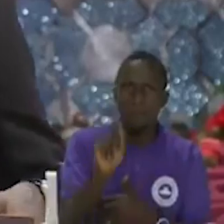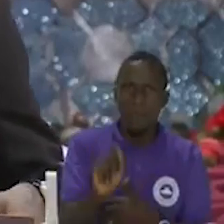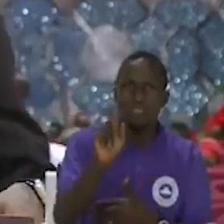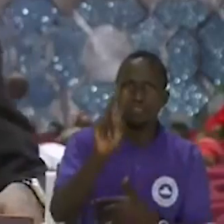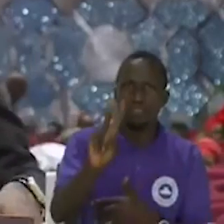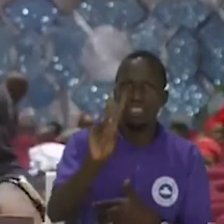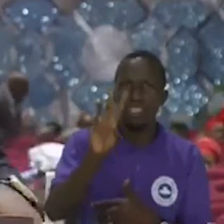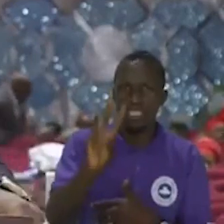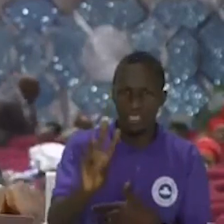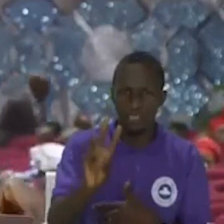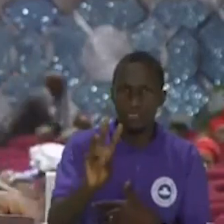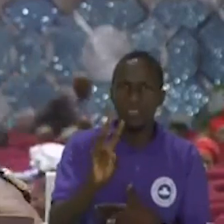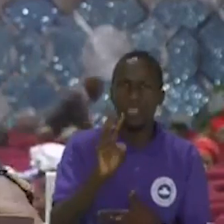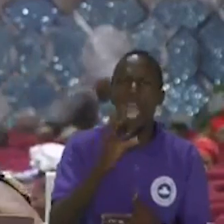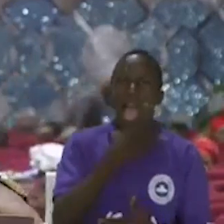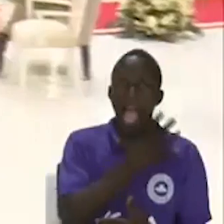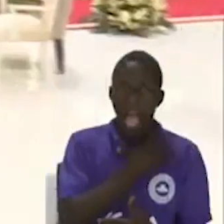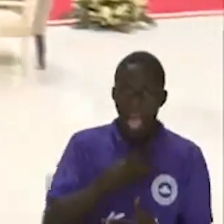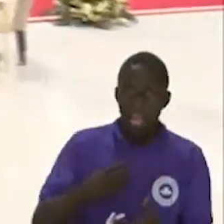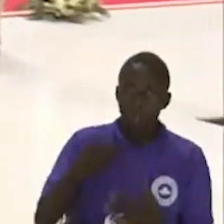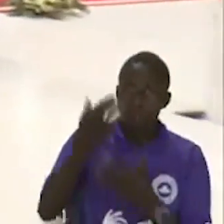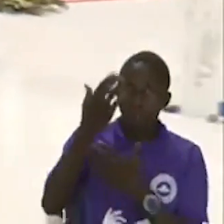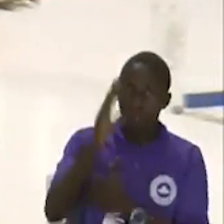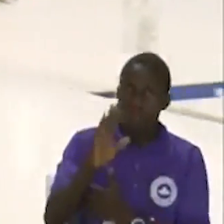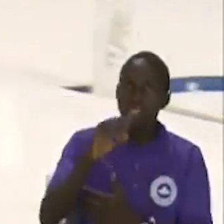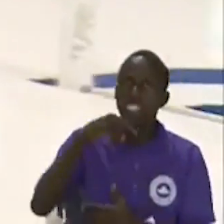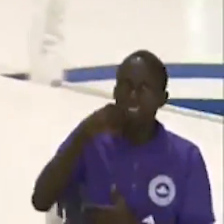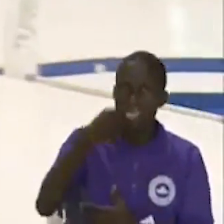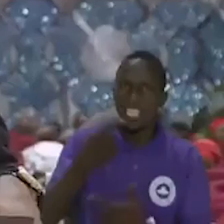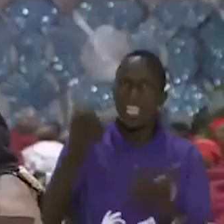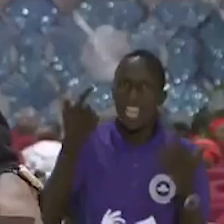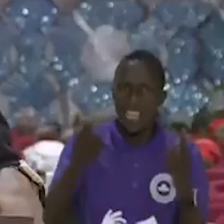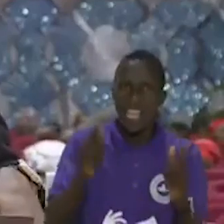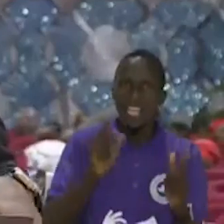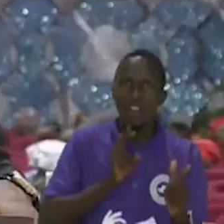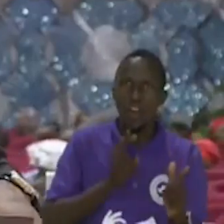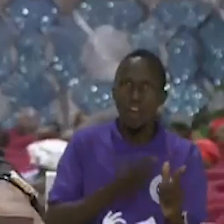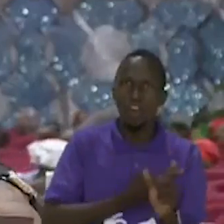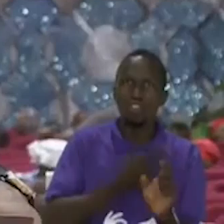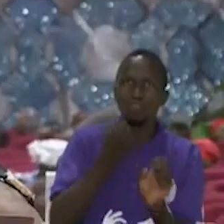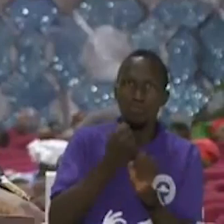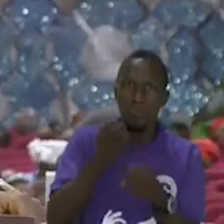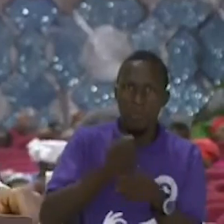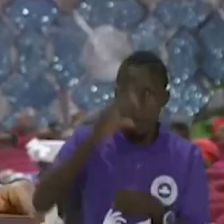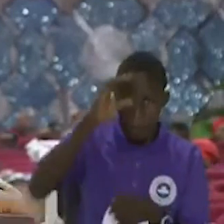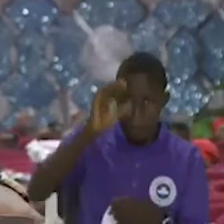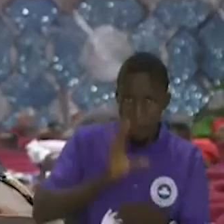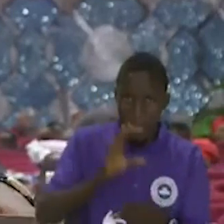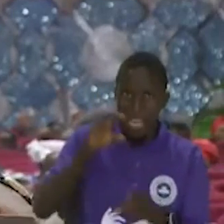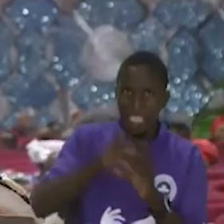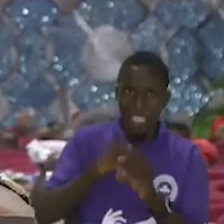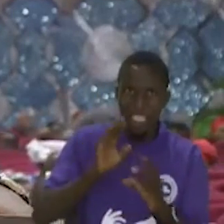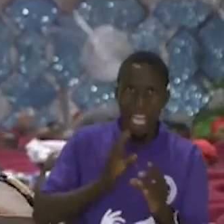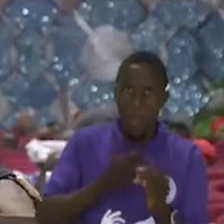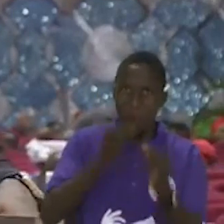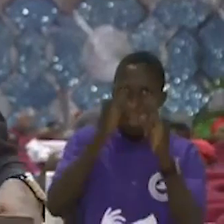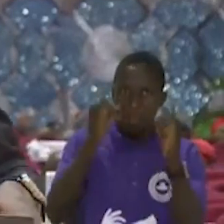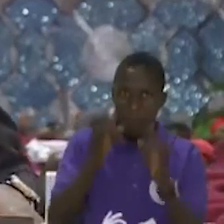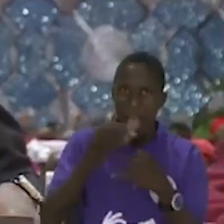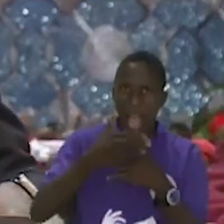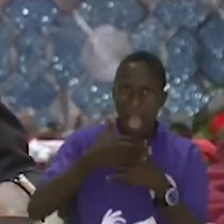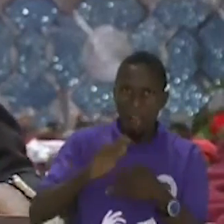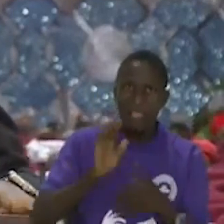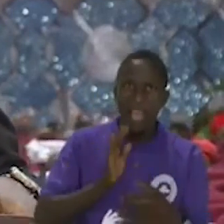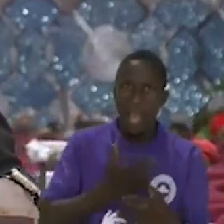read, and God said, let us make man in our image, after our likeness, and let